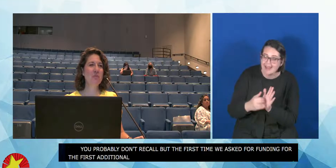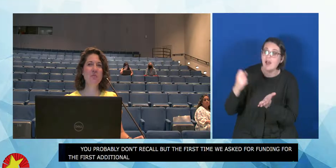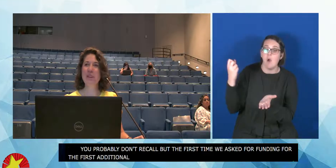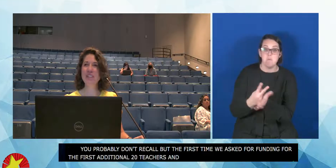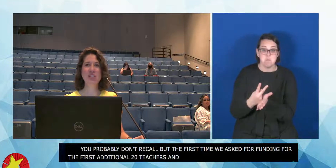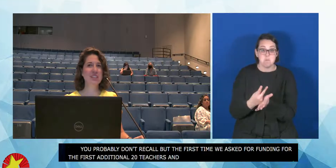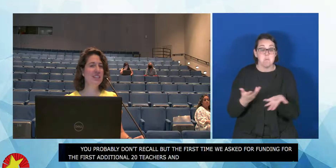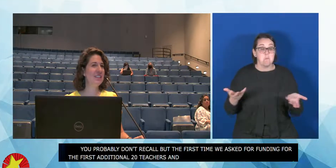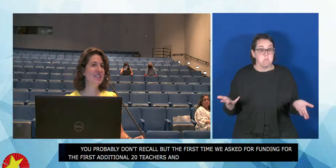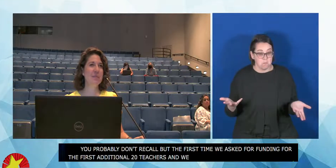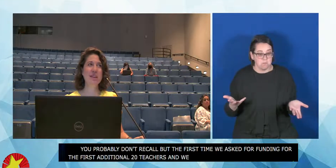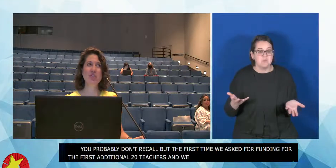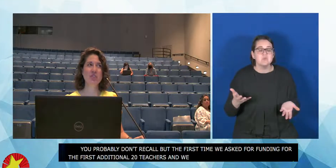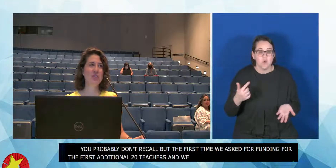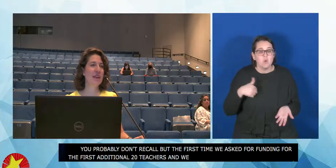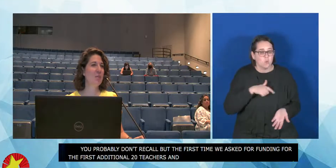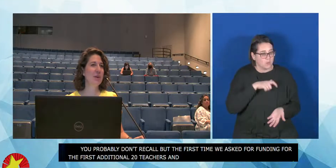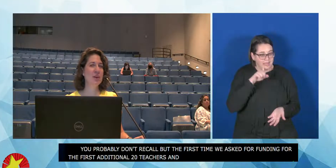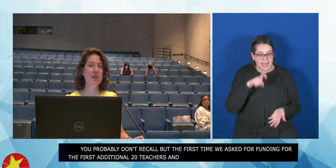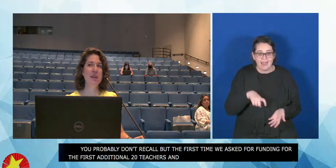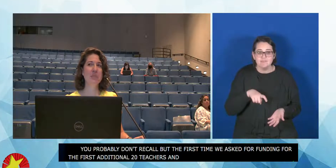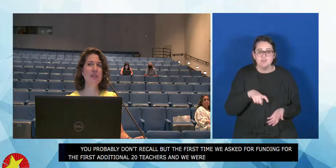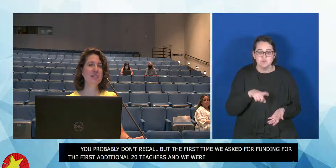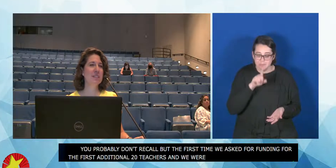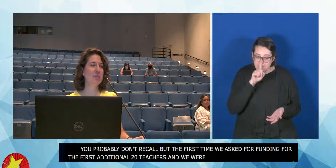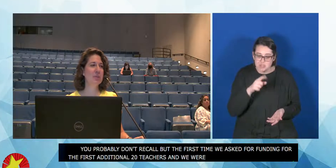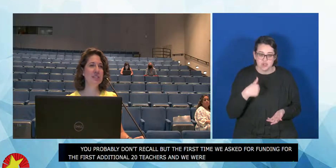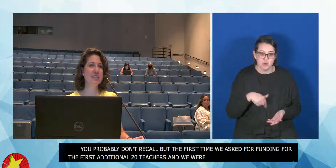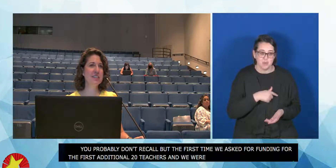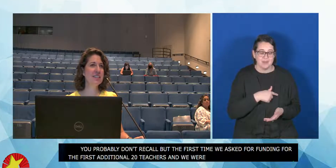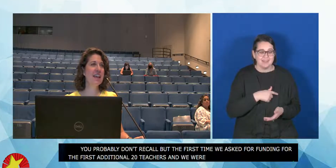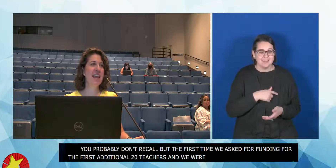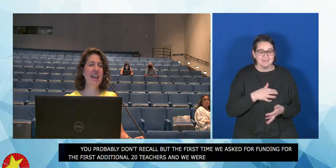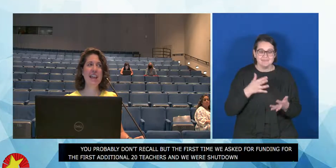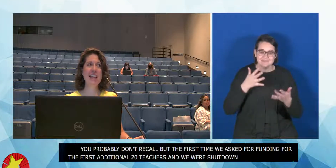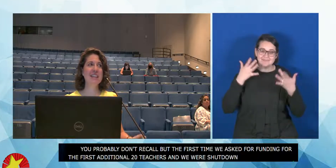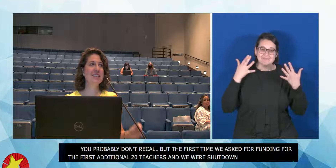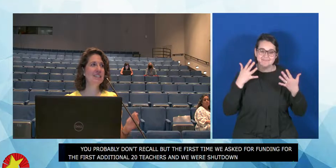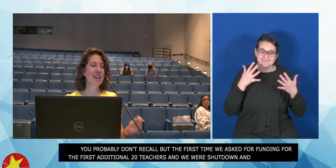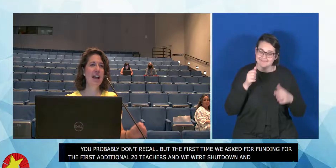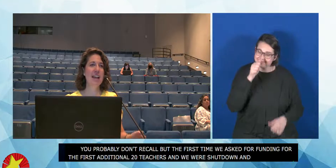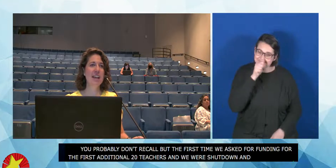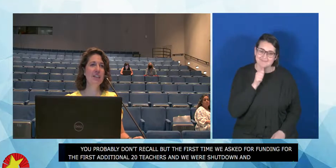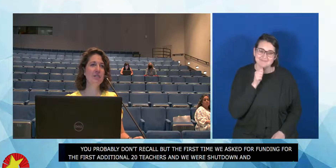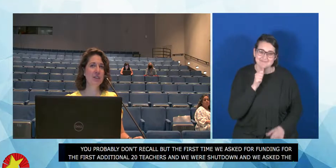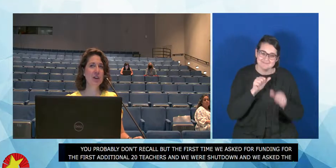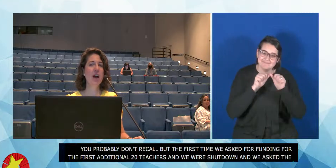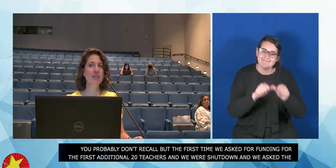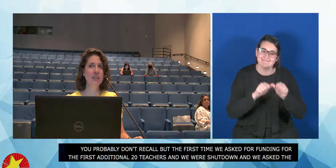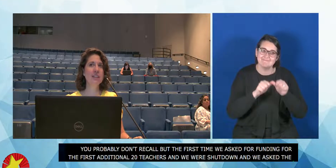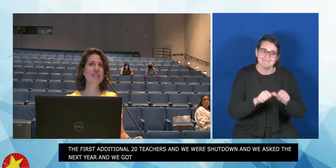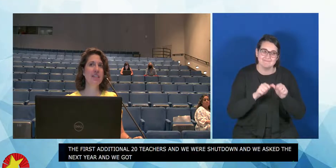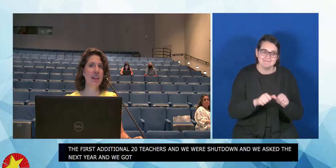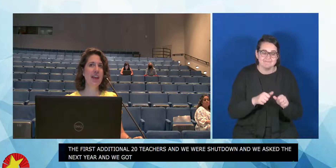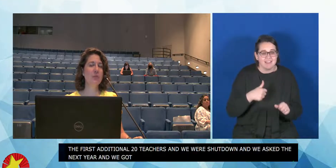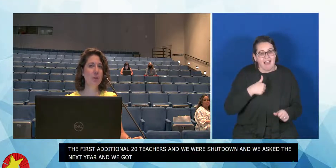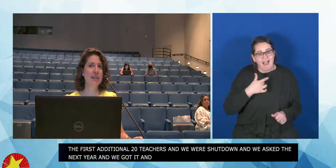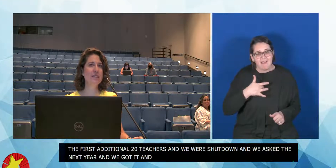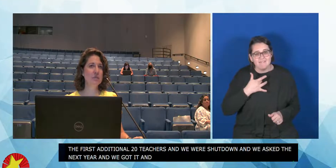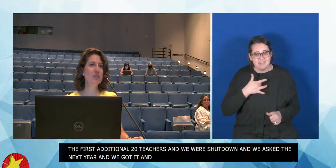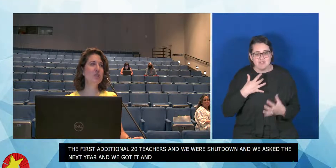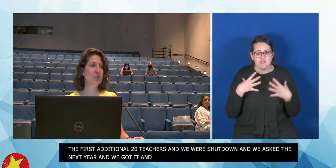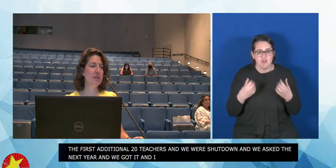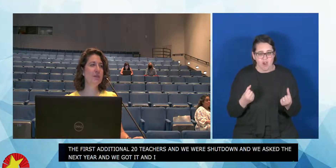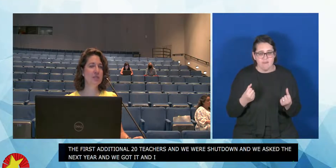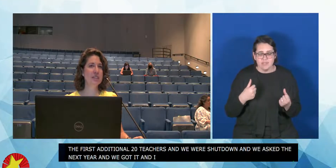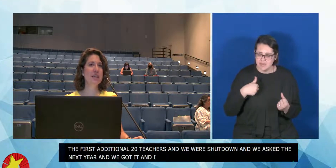So we just need to make sure that we are being pleasantly persistent, and I feel confident that